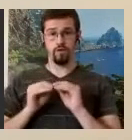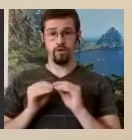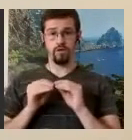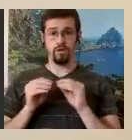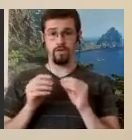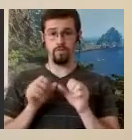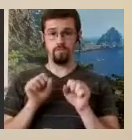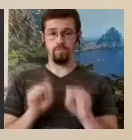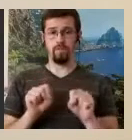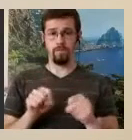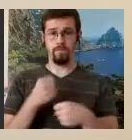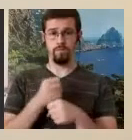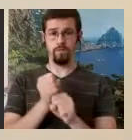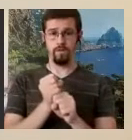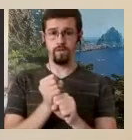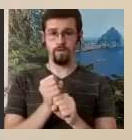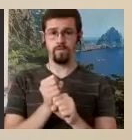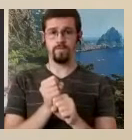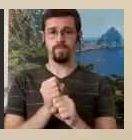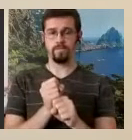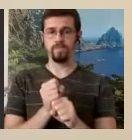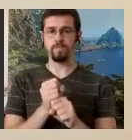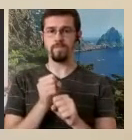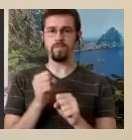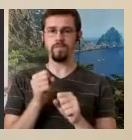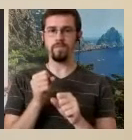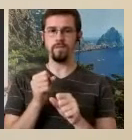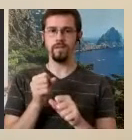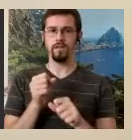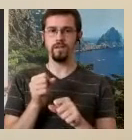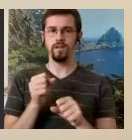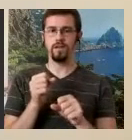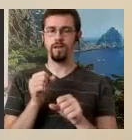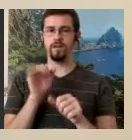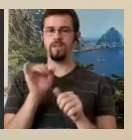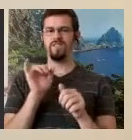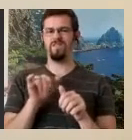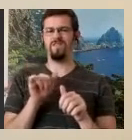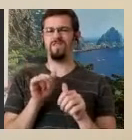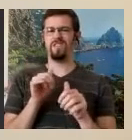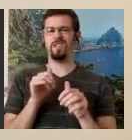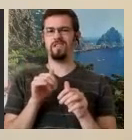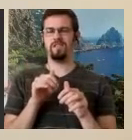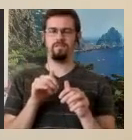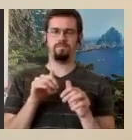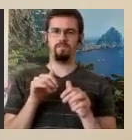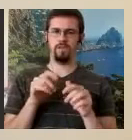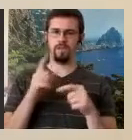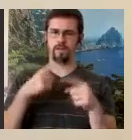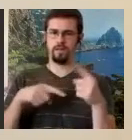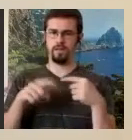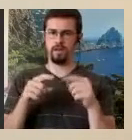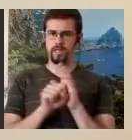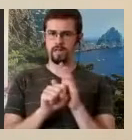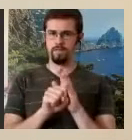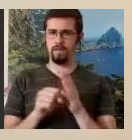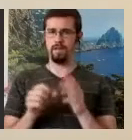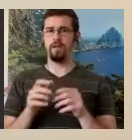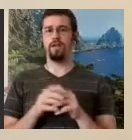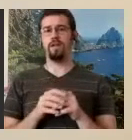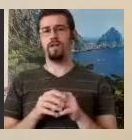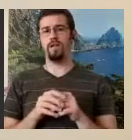to teach Maltese, the writing of Maltese Sign Language. And so the glyph sets are much